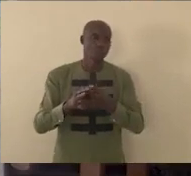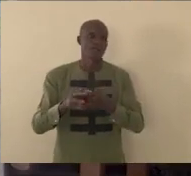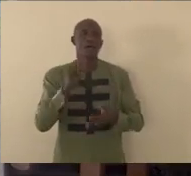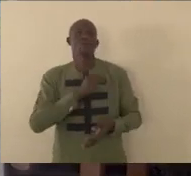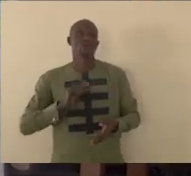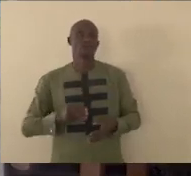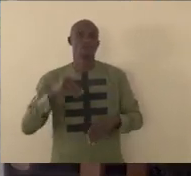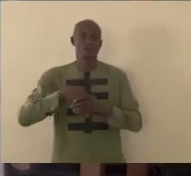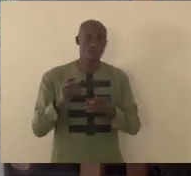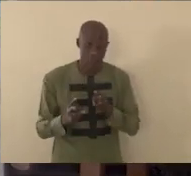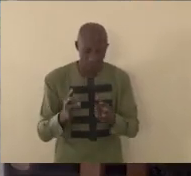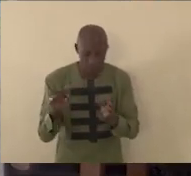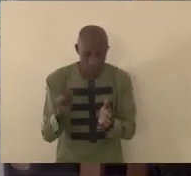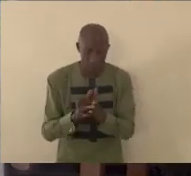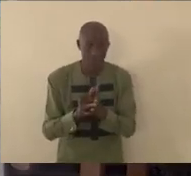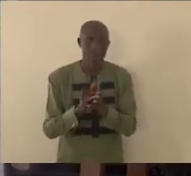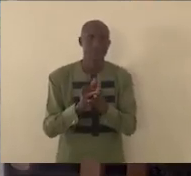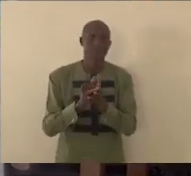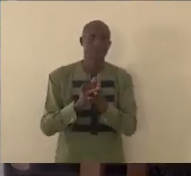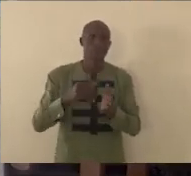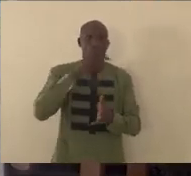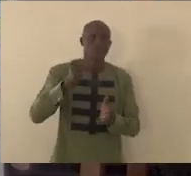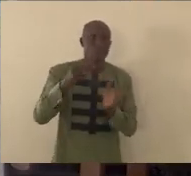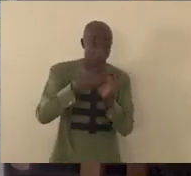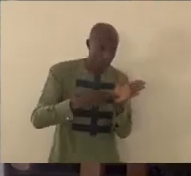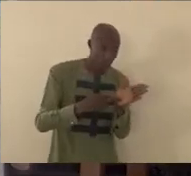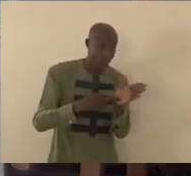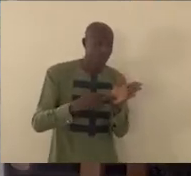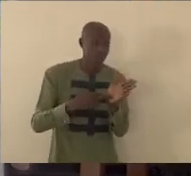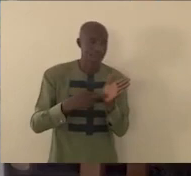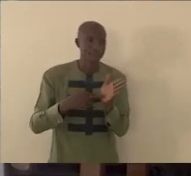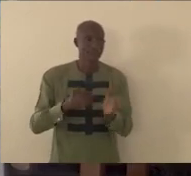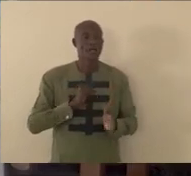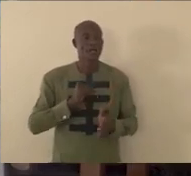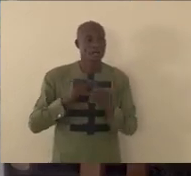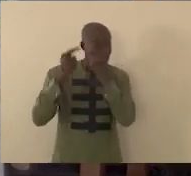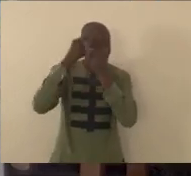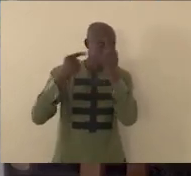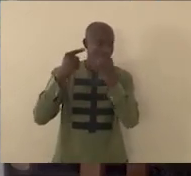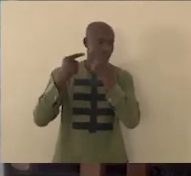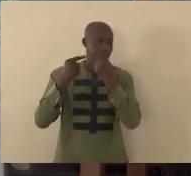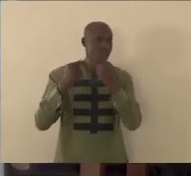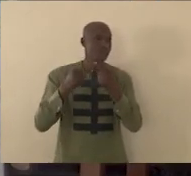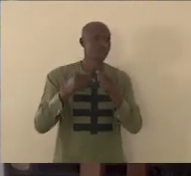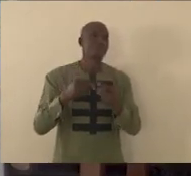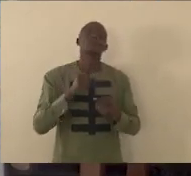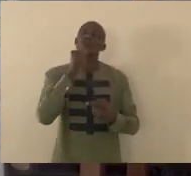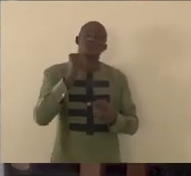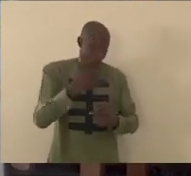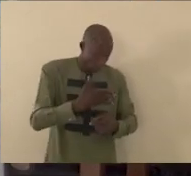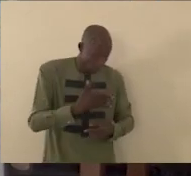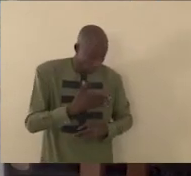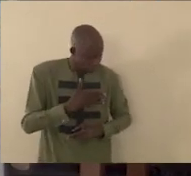in a more radical manner than the Oronsaye report recommended. I consider it utterly